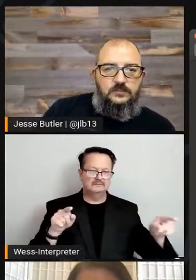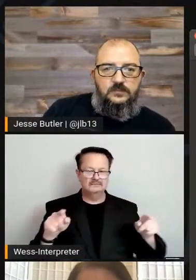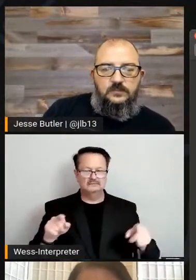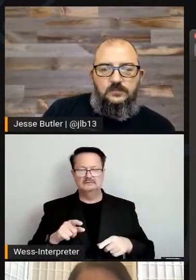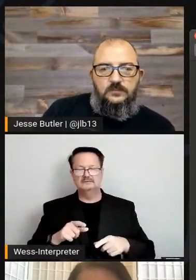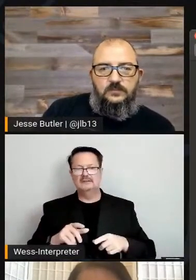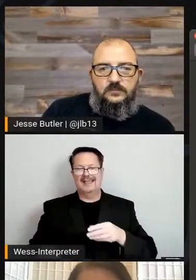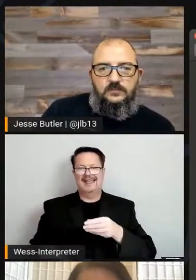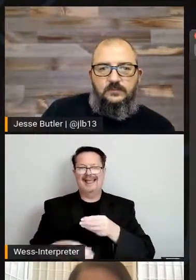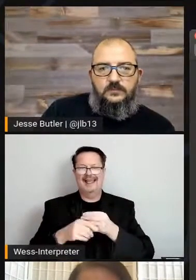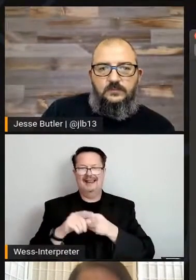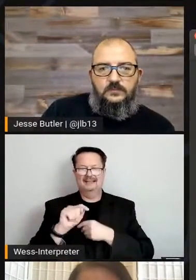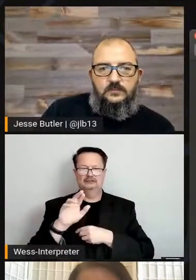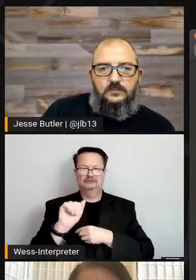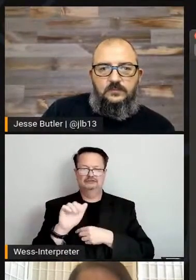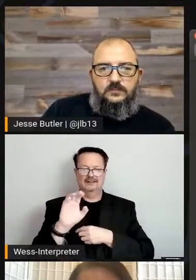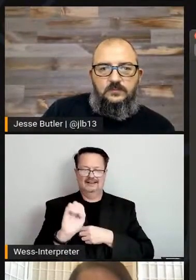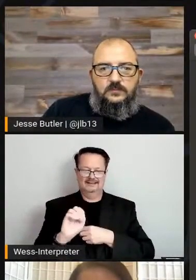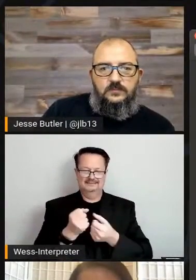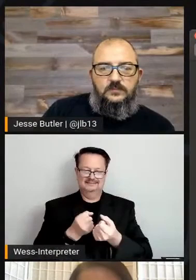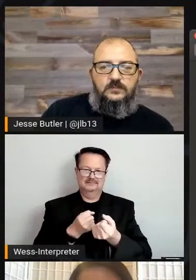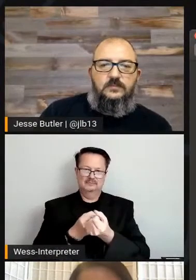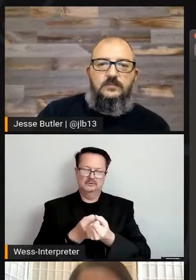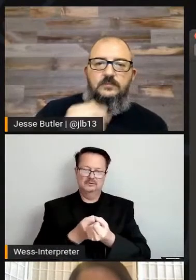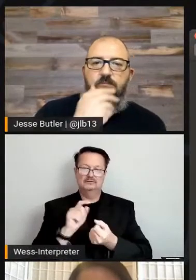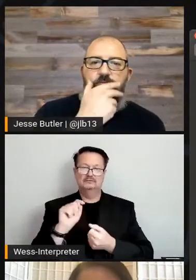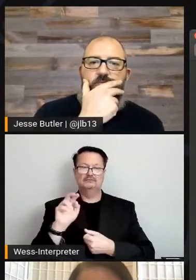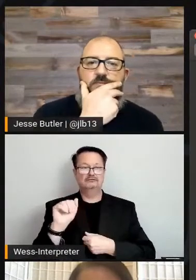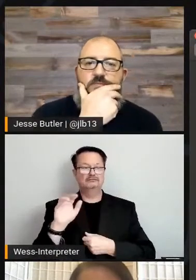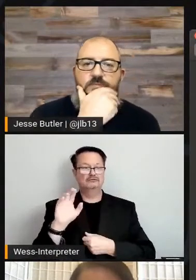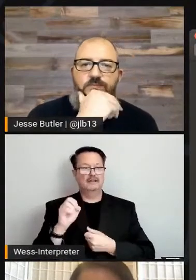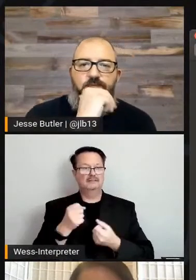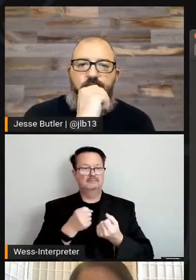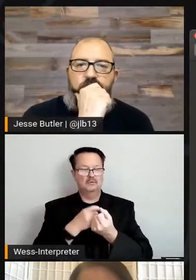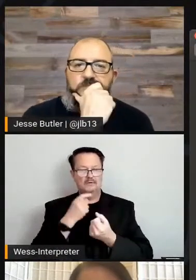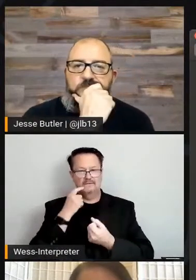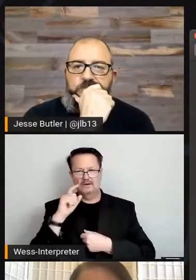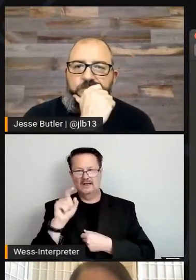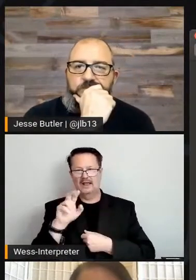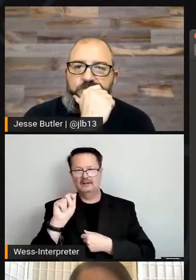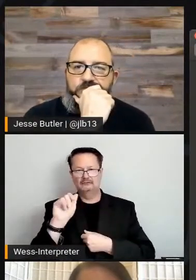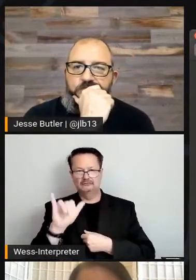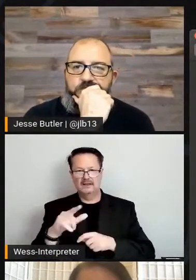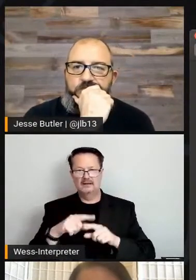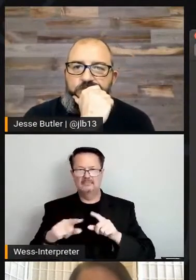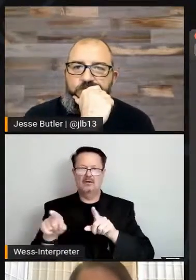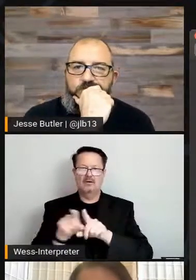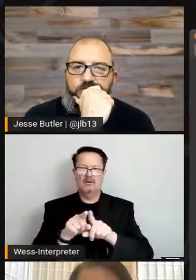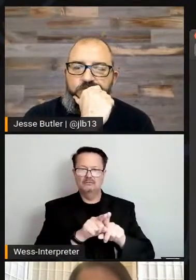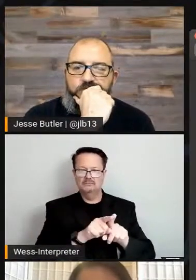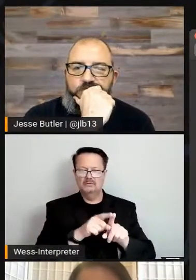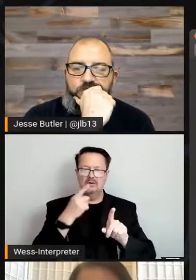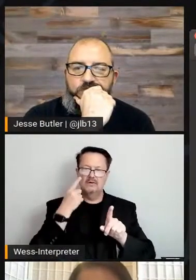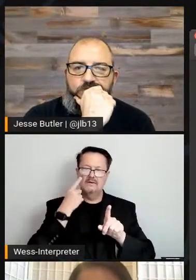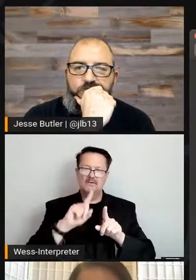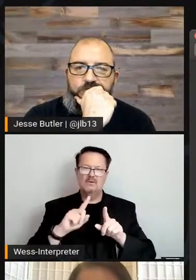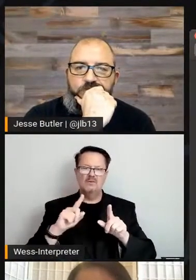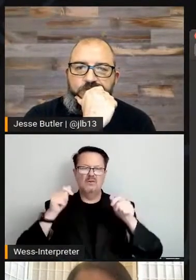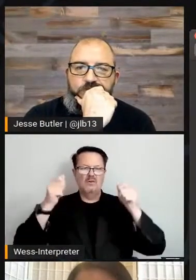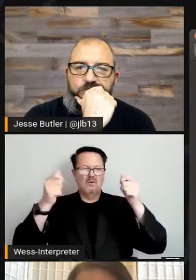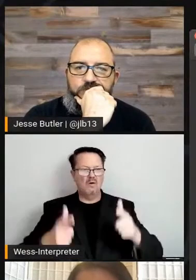tracing support not only for X-ray, but also for all the